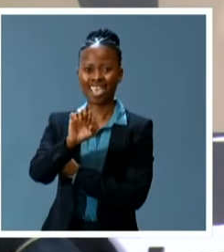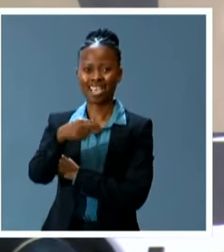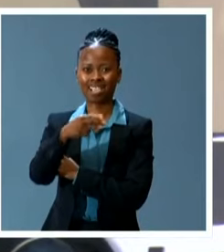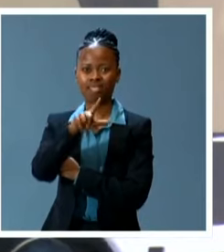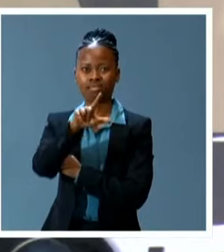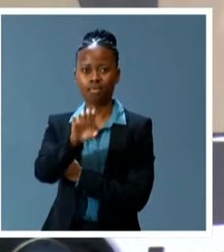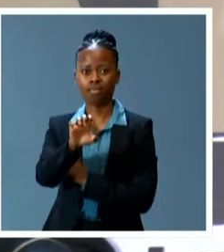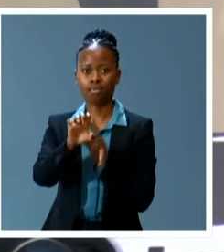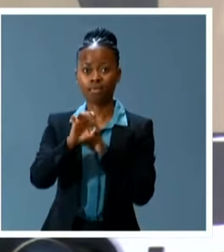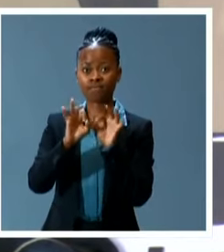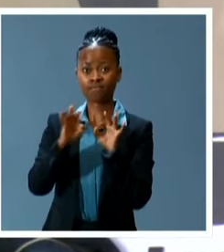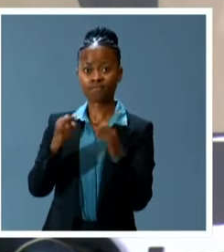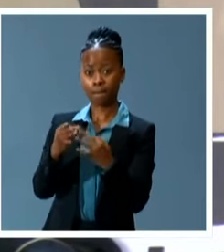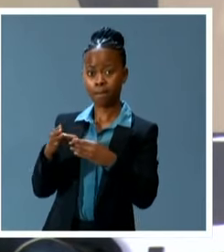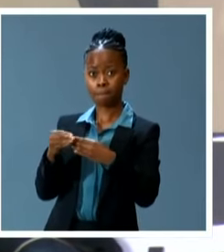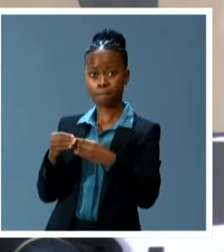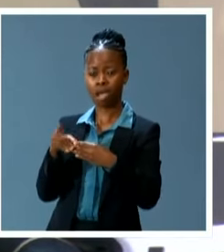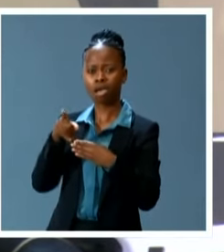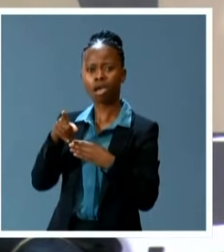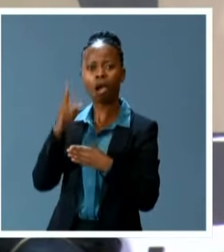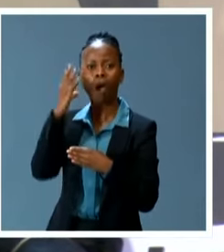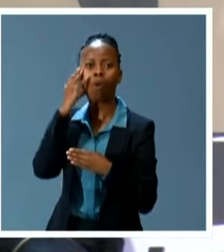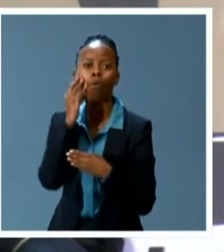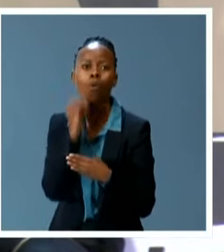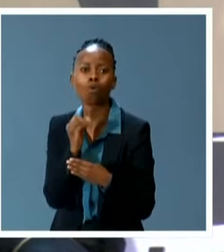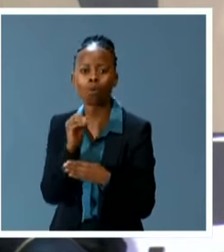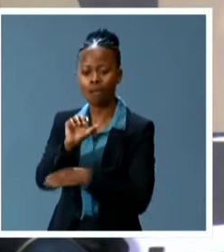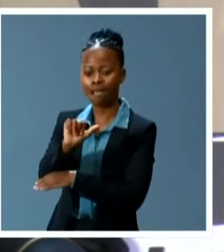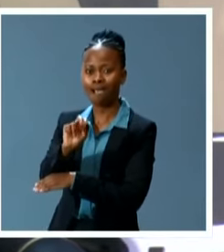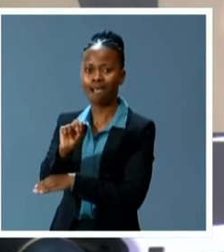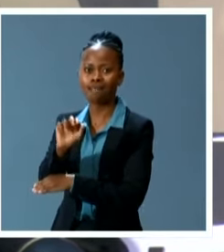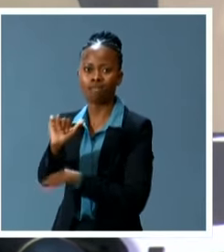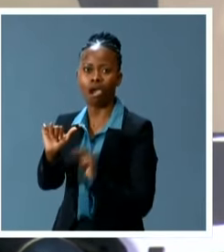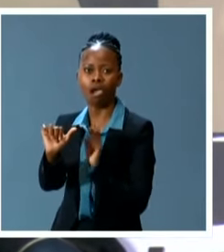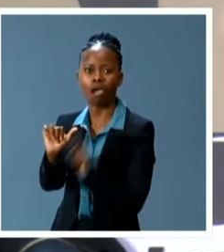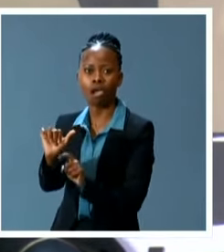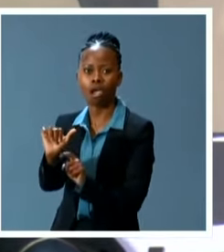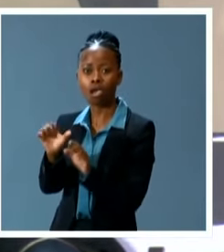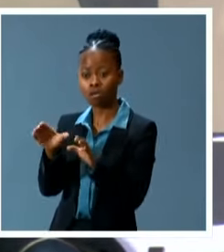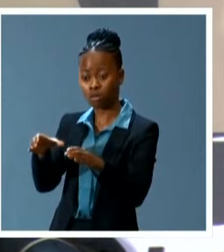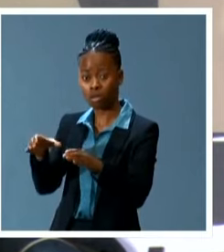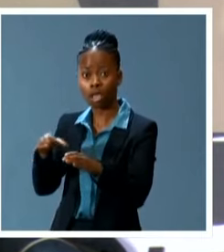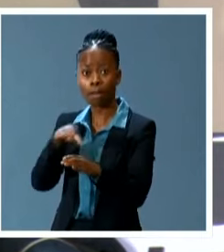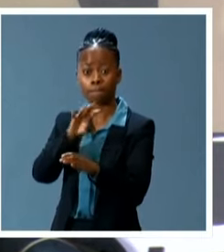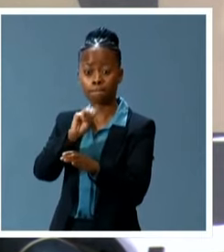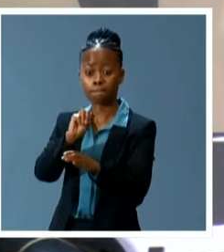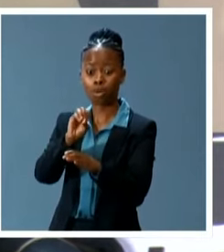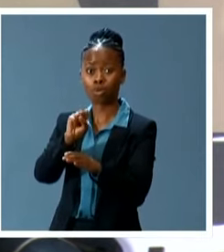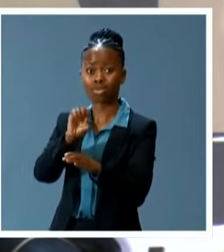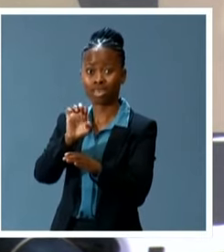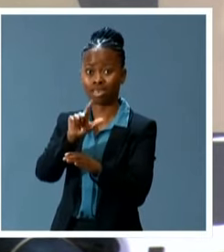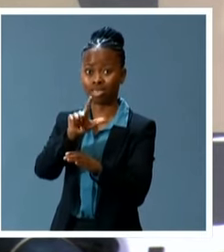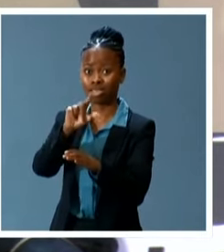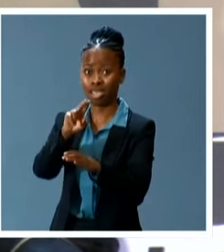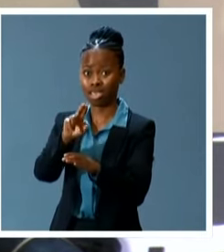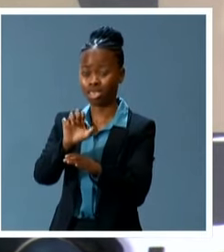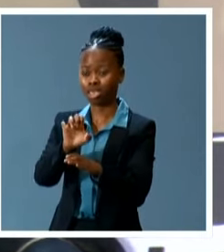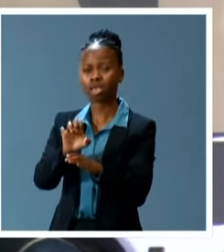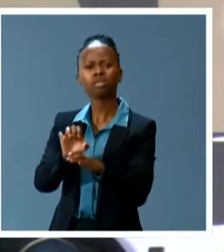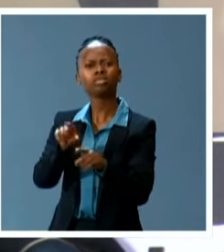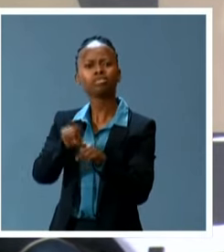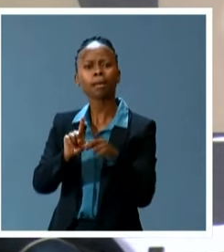week, Nkhono Ana Kgadikainyana Mosetle, as well as